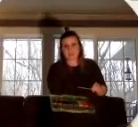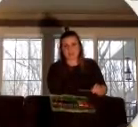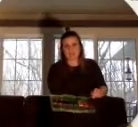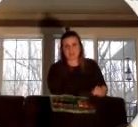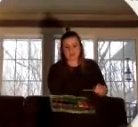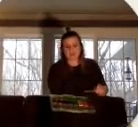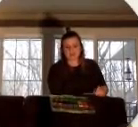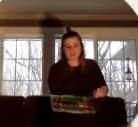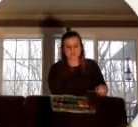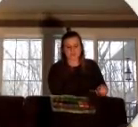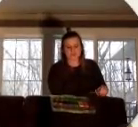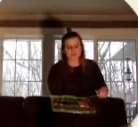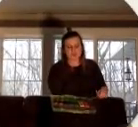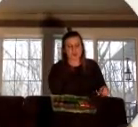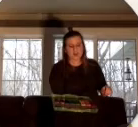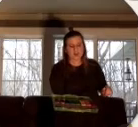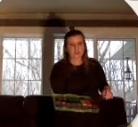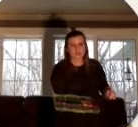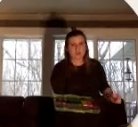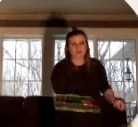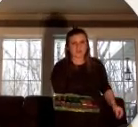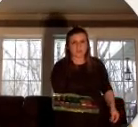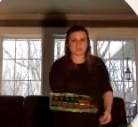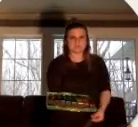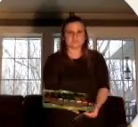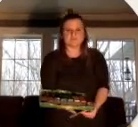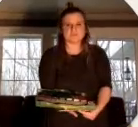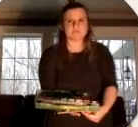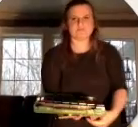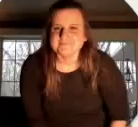he melts to the ground.